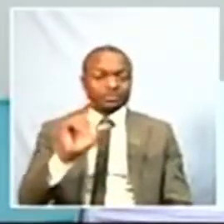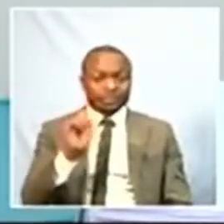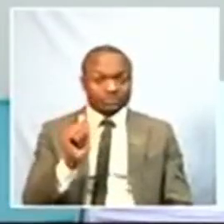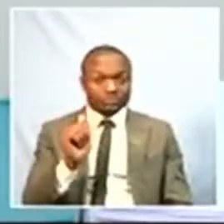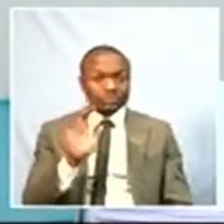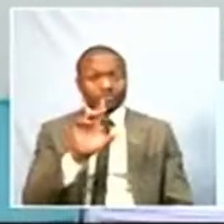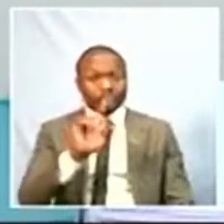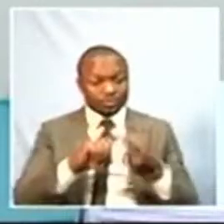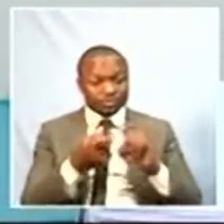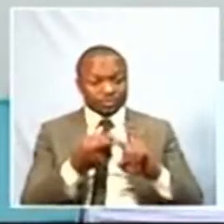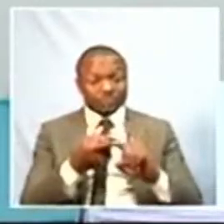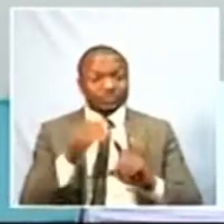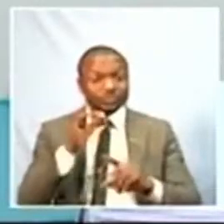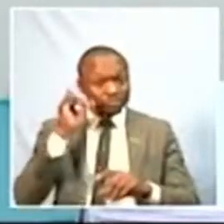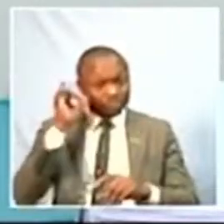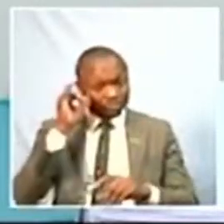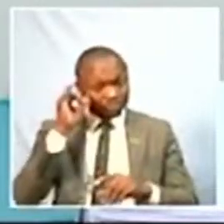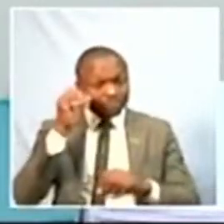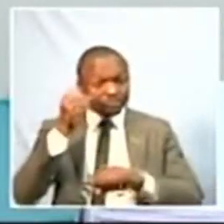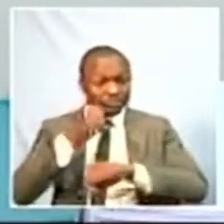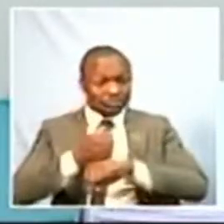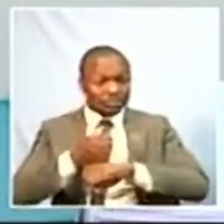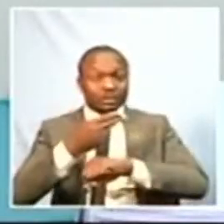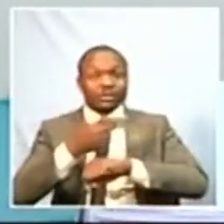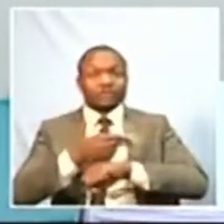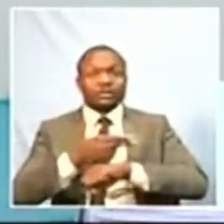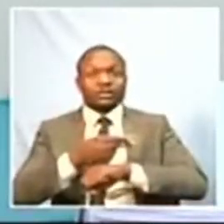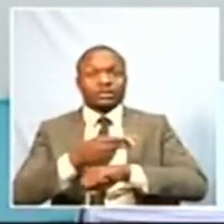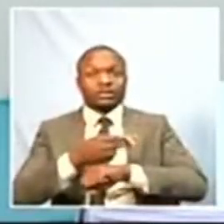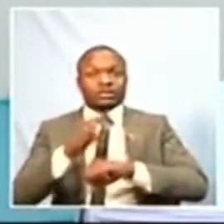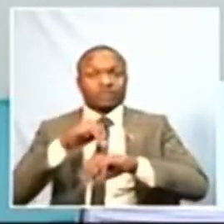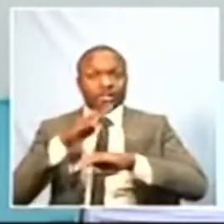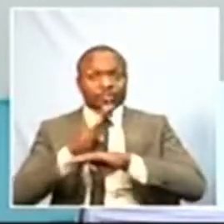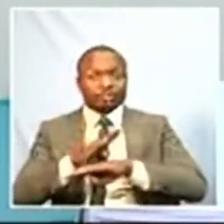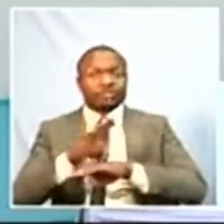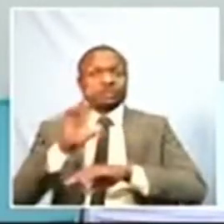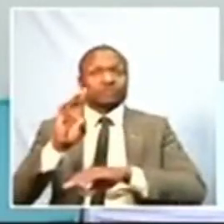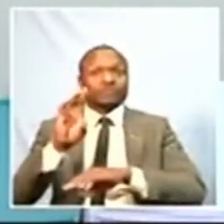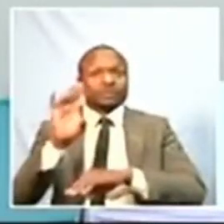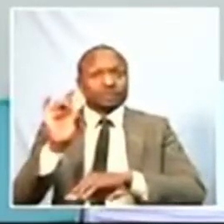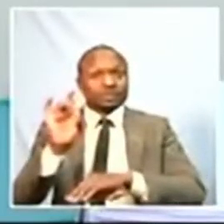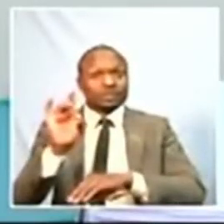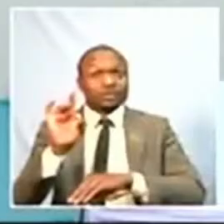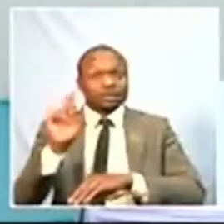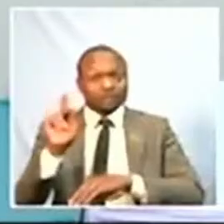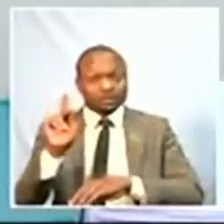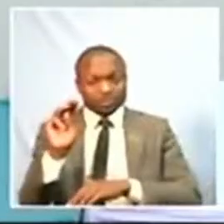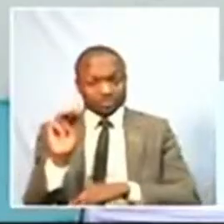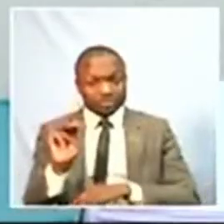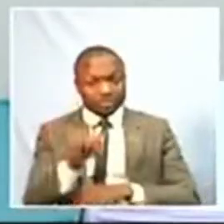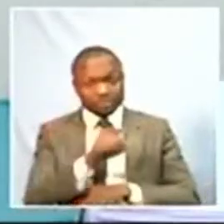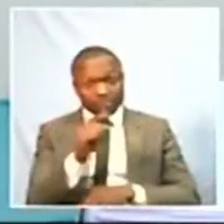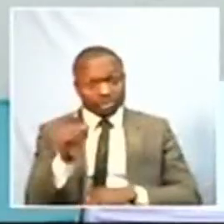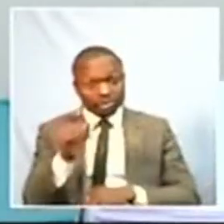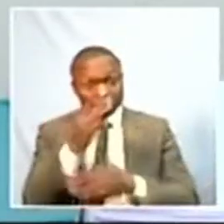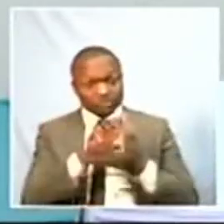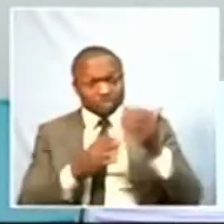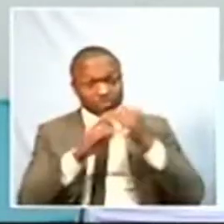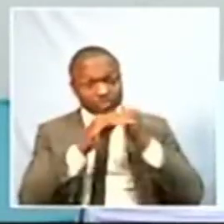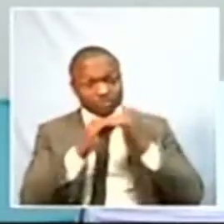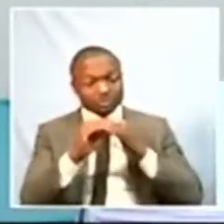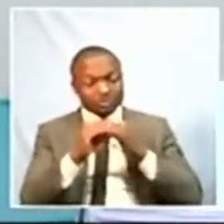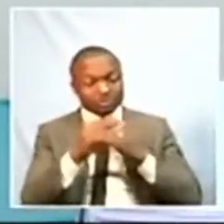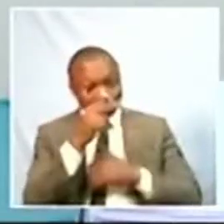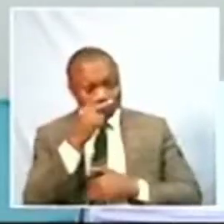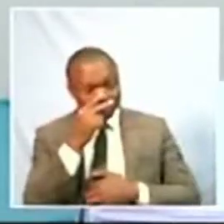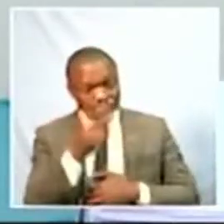colleagues yesterday, it was from Senga Hill to Mbala, about 78 kilometers. You would, to some extent, say, and you